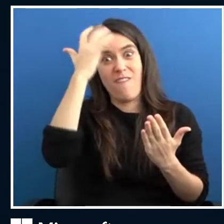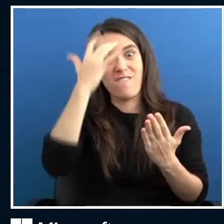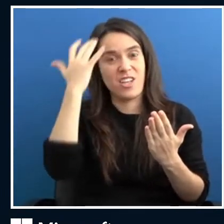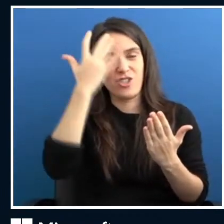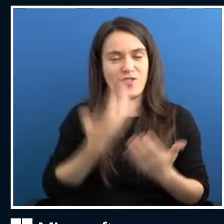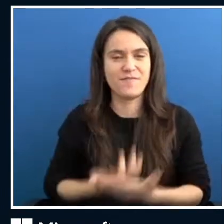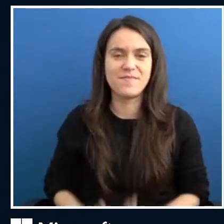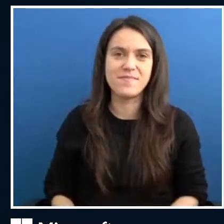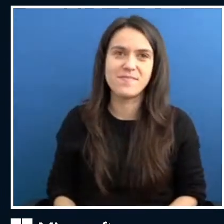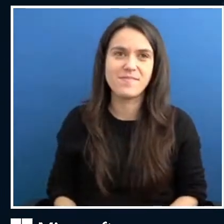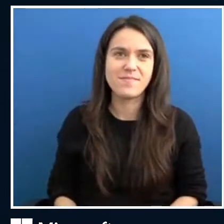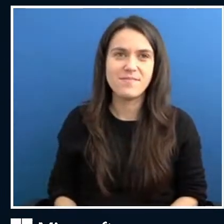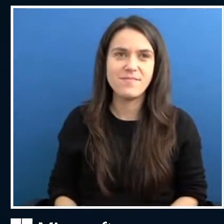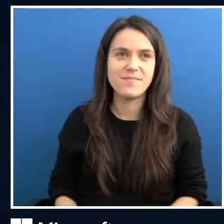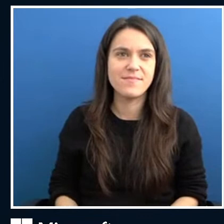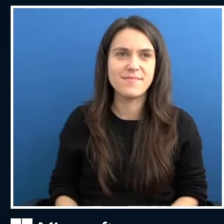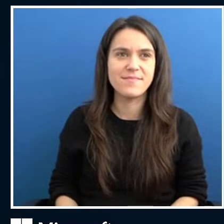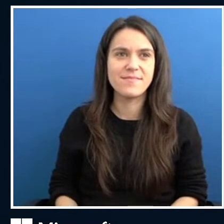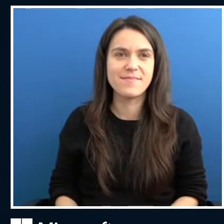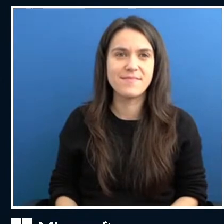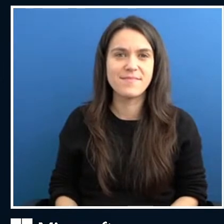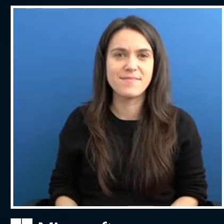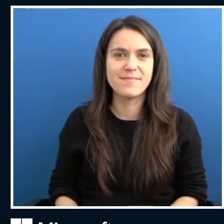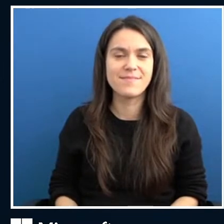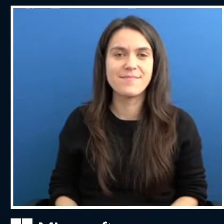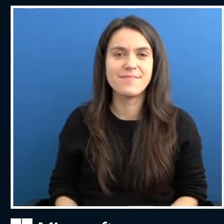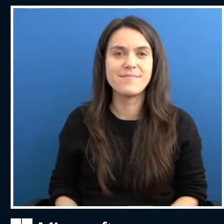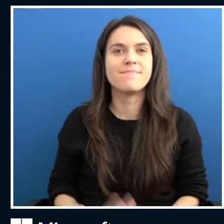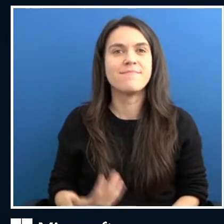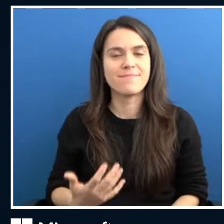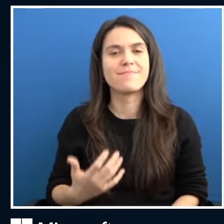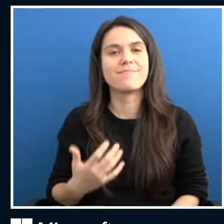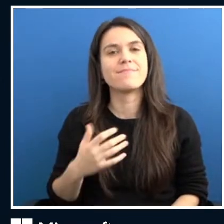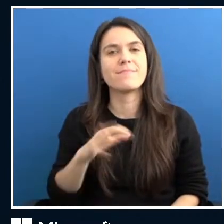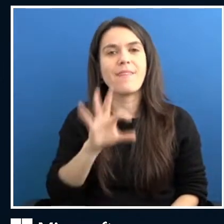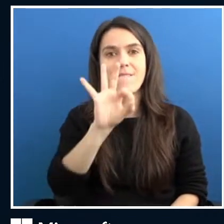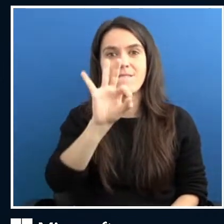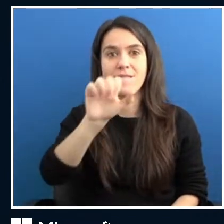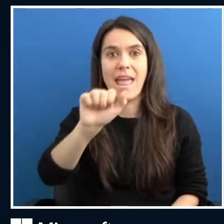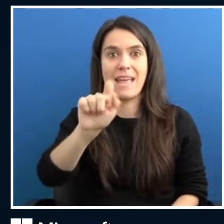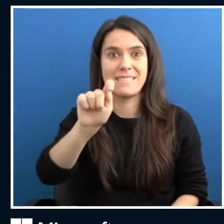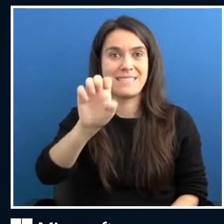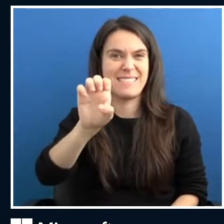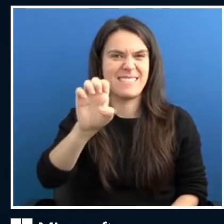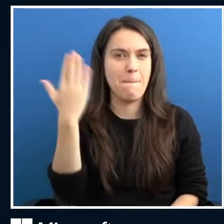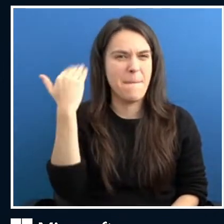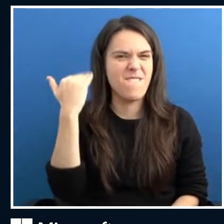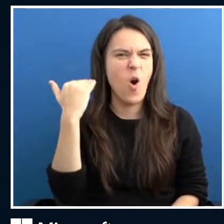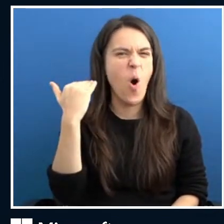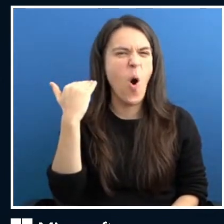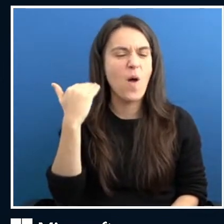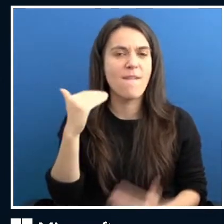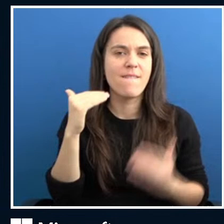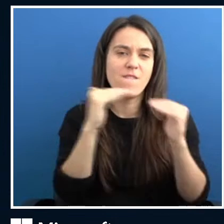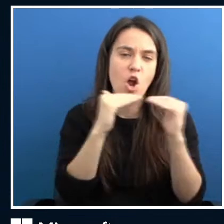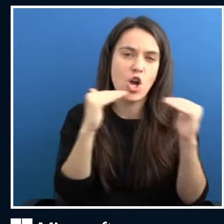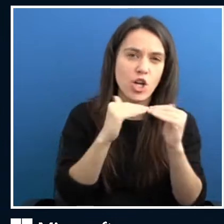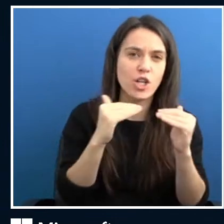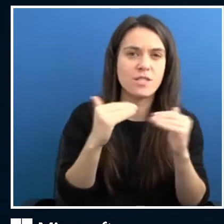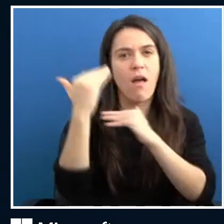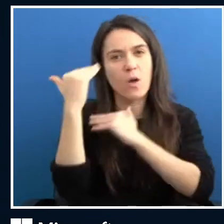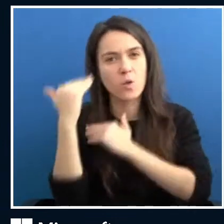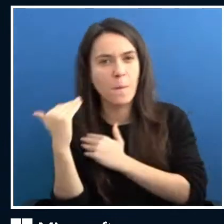FATE framework, the fairness, accountability, transparency, and ethics very briefly at the start. And one of the things was kind of just this set